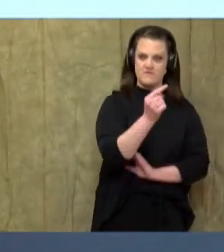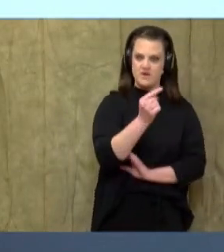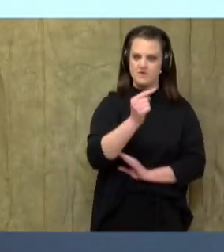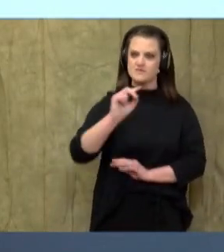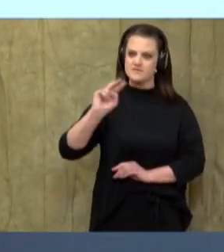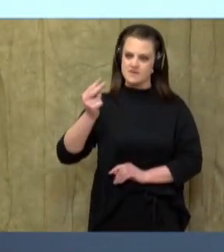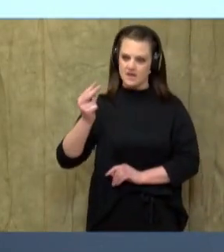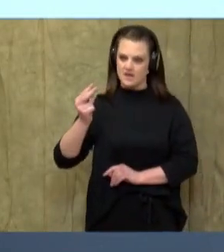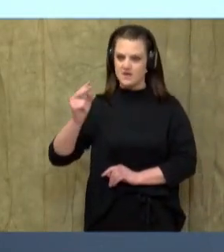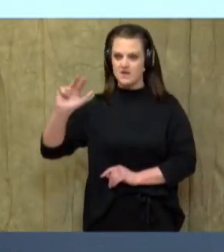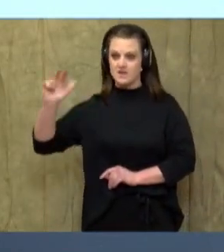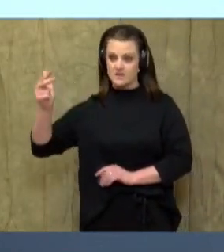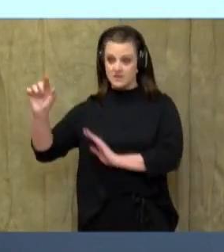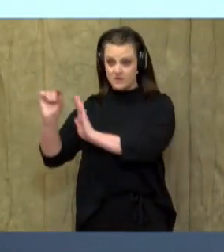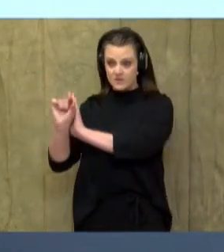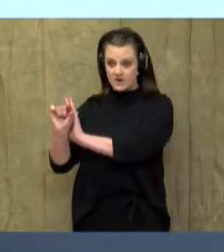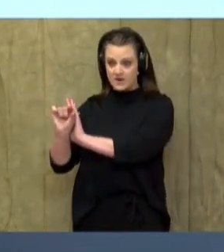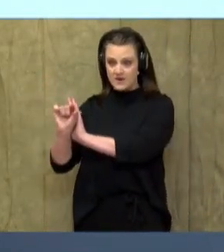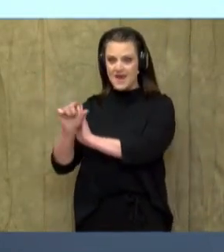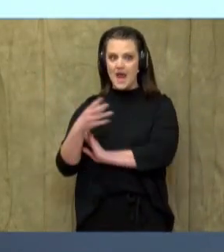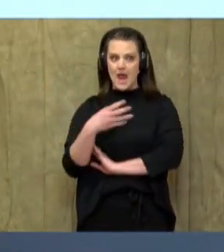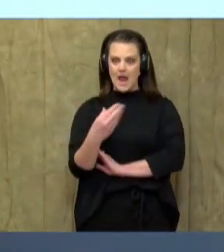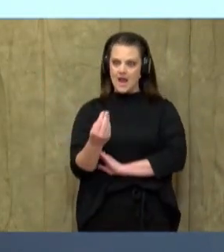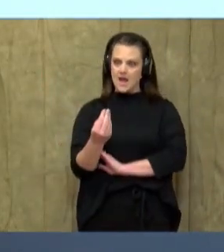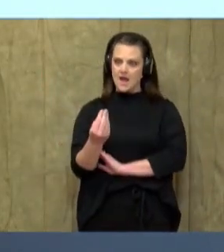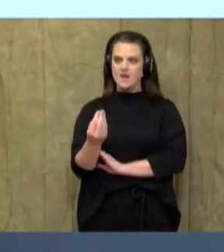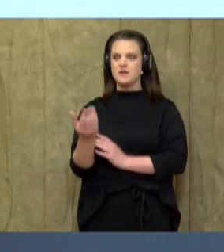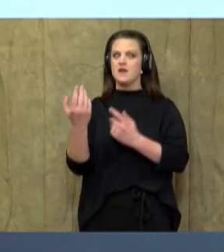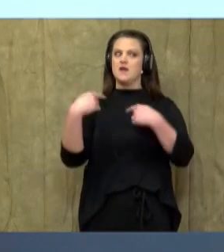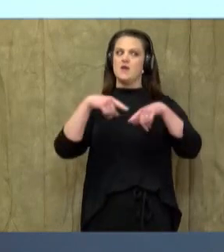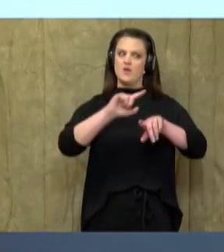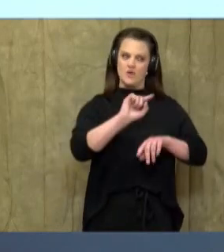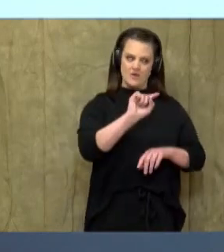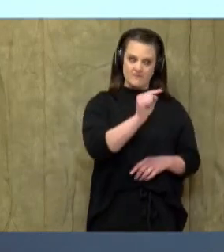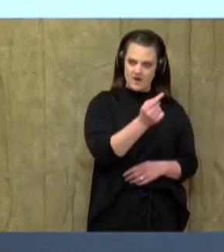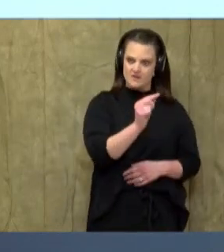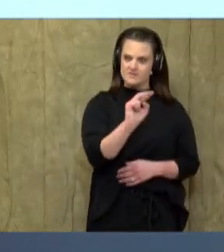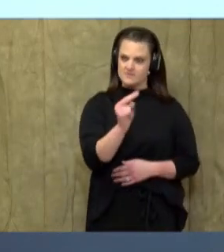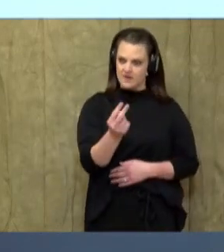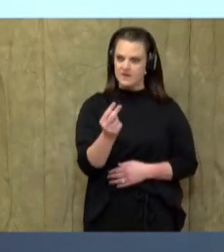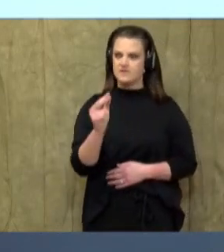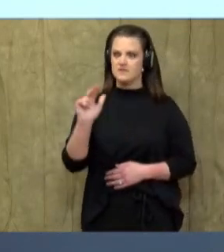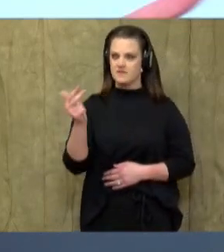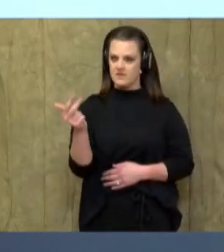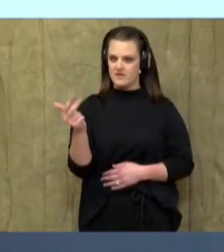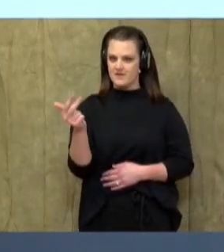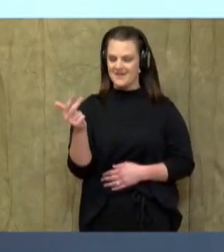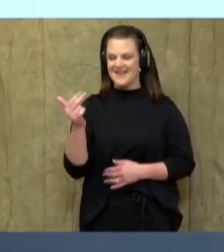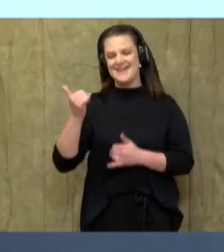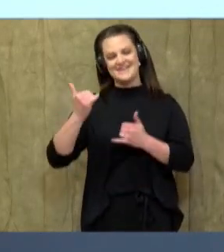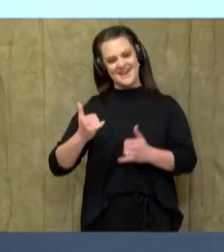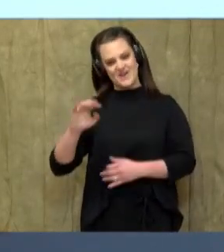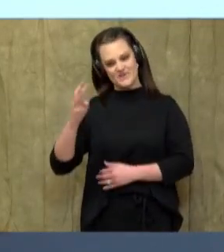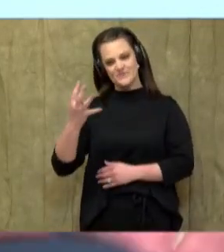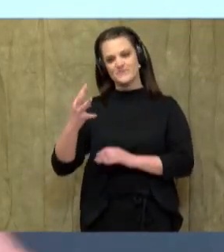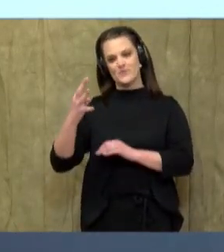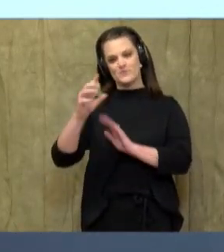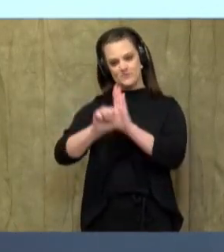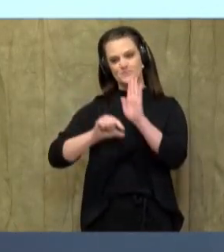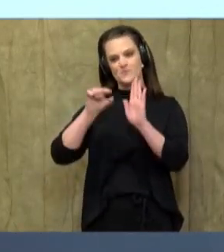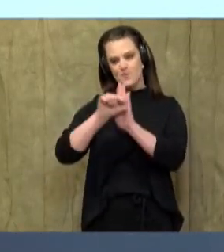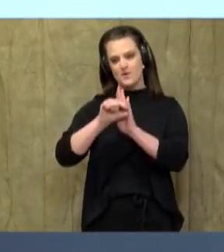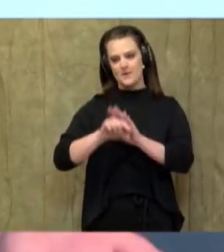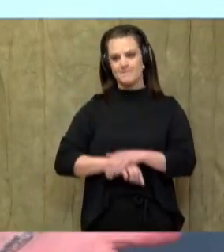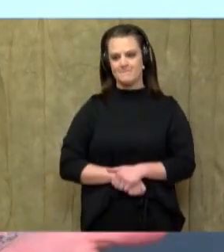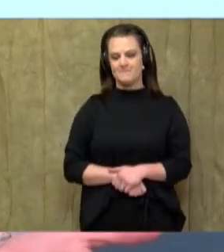second, third grade, and throughout first, second, third, and now into fourth quarter.